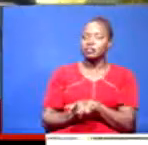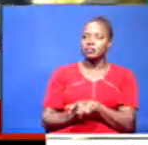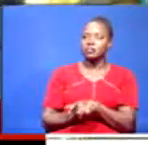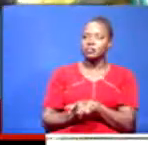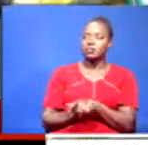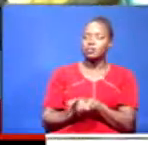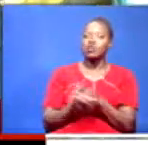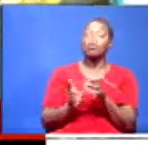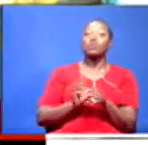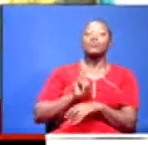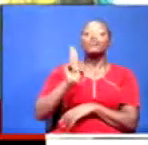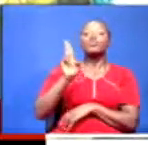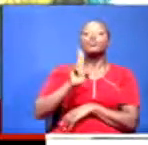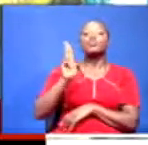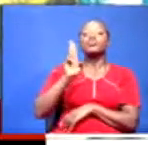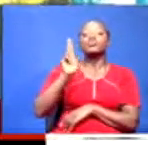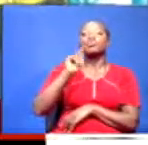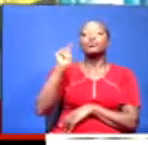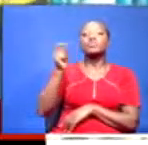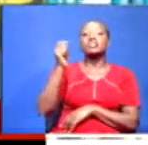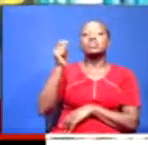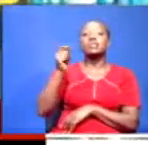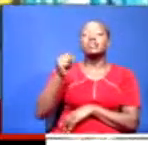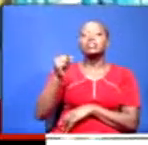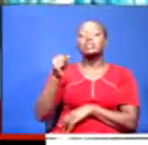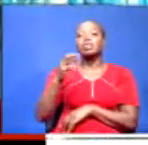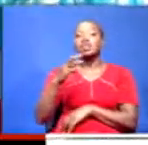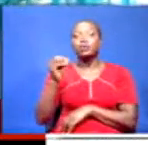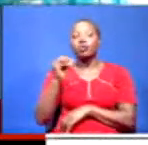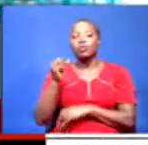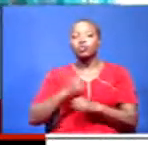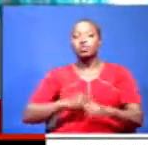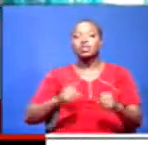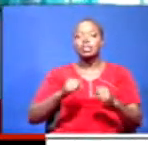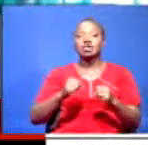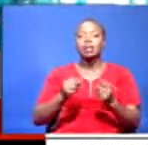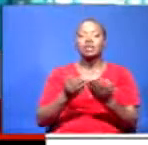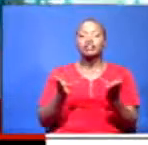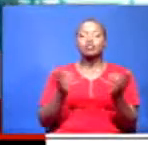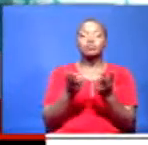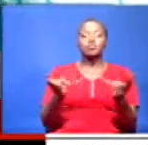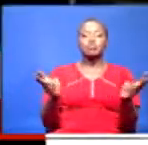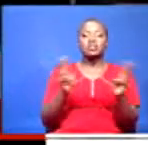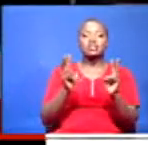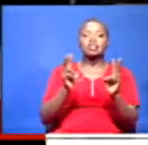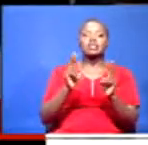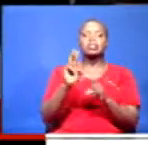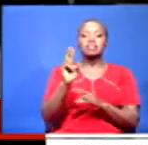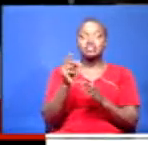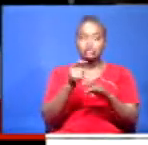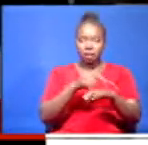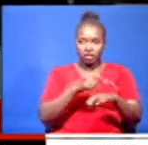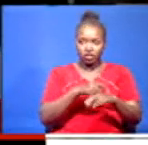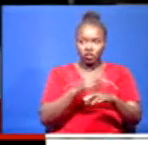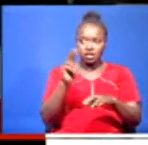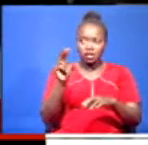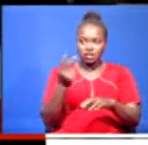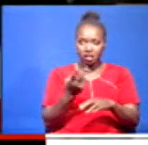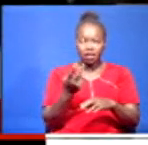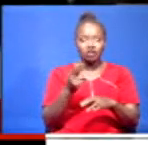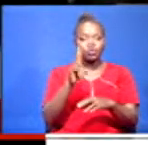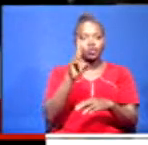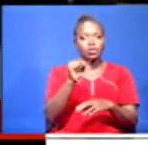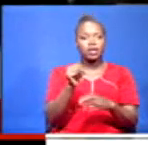President Uhuru Kenyatta, who co-chaired the opening plenary session of the second United Nations Ocean Conference